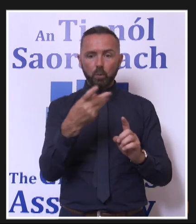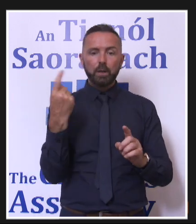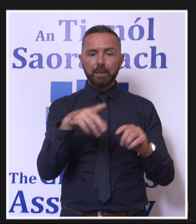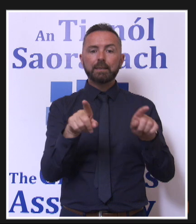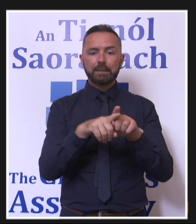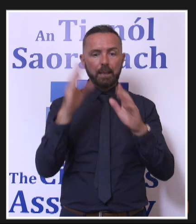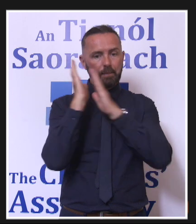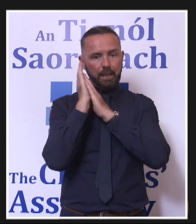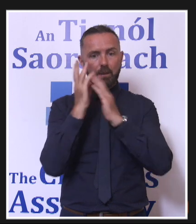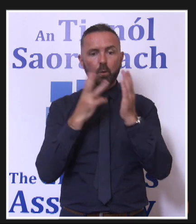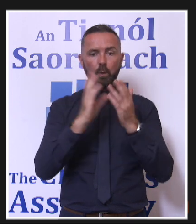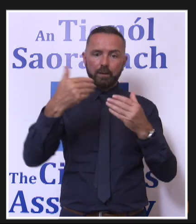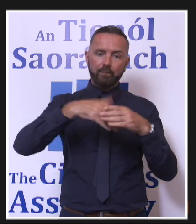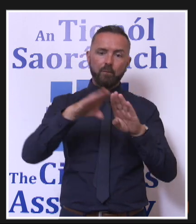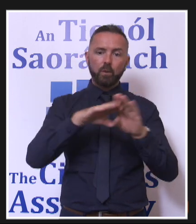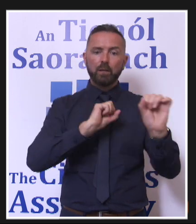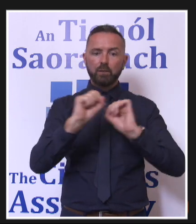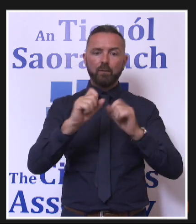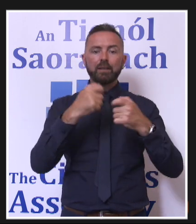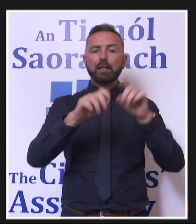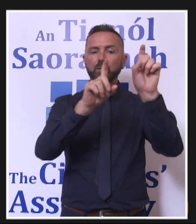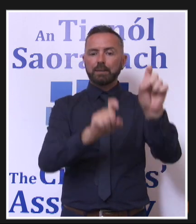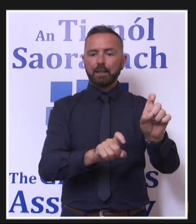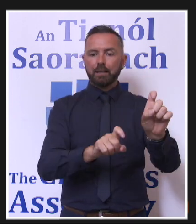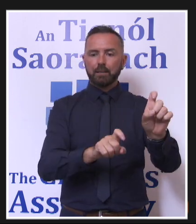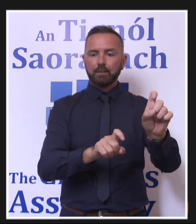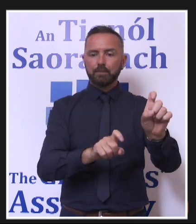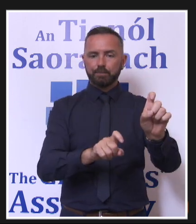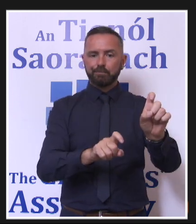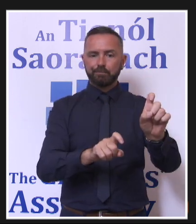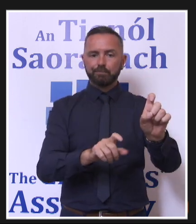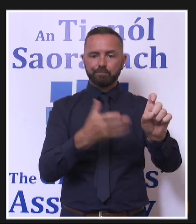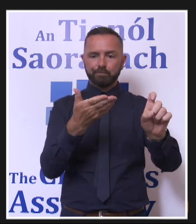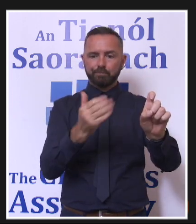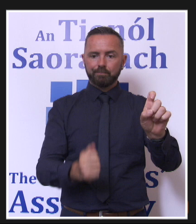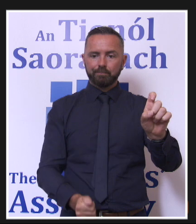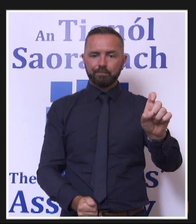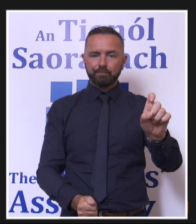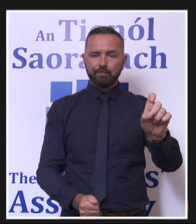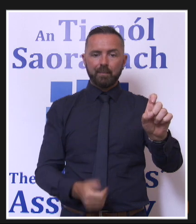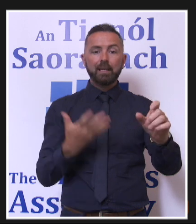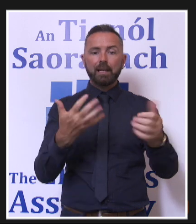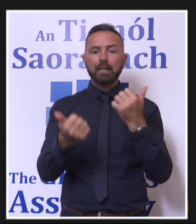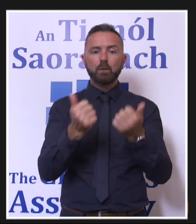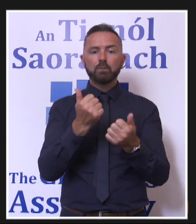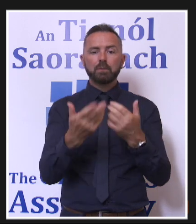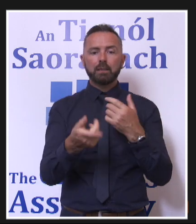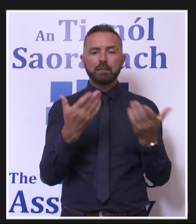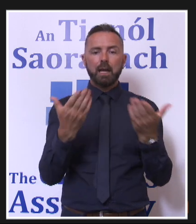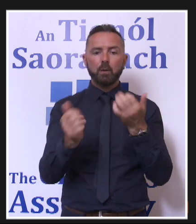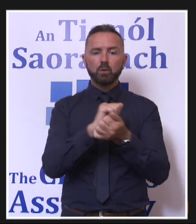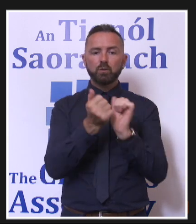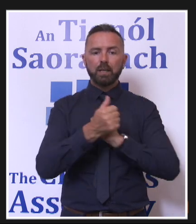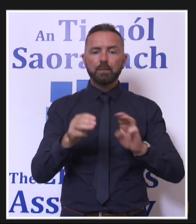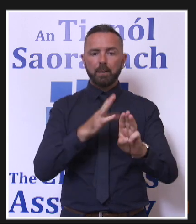So once you go into the service, you stay where you are. And that is actually how you turn lives around, by giving people